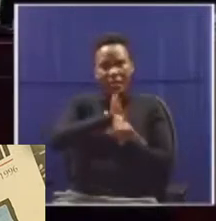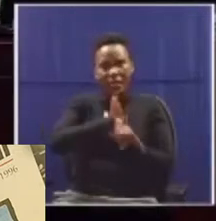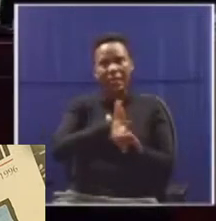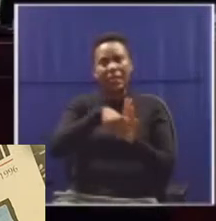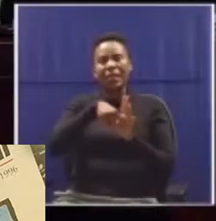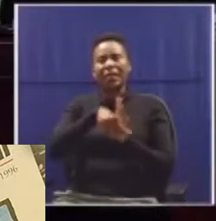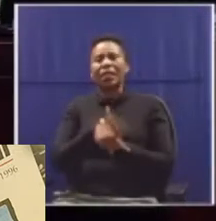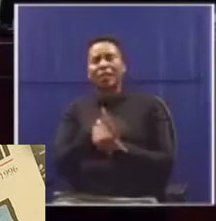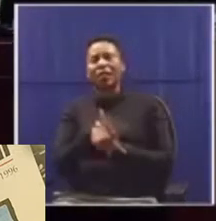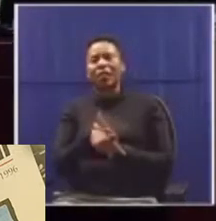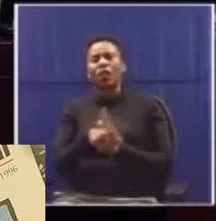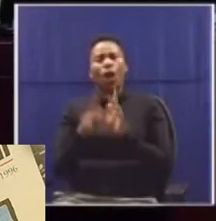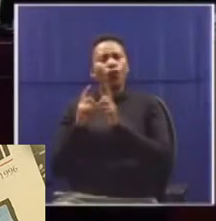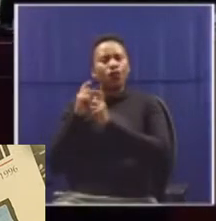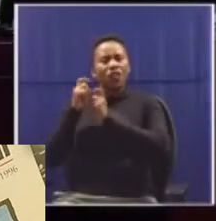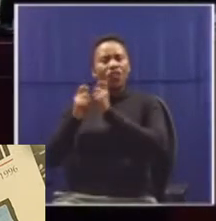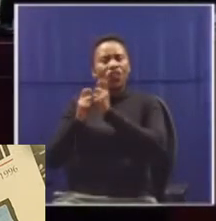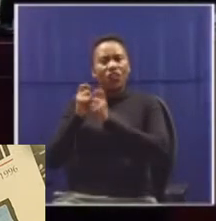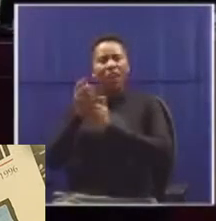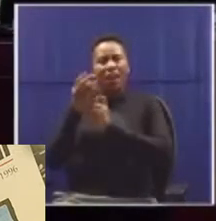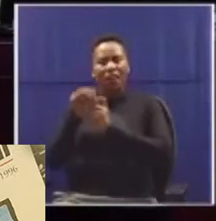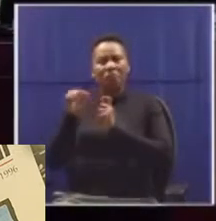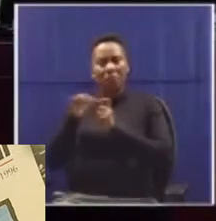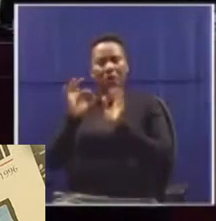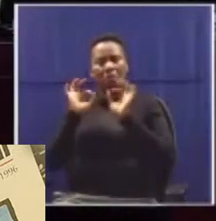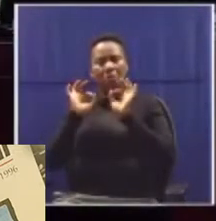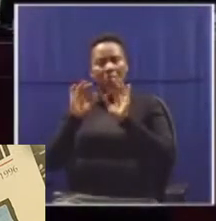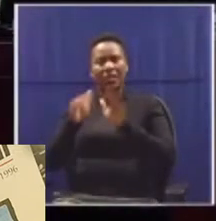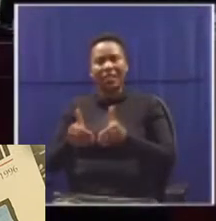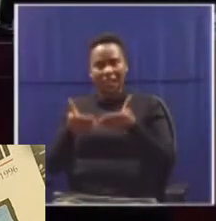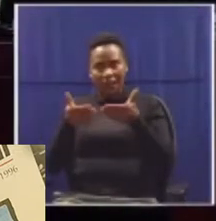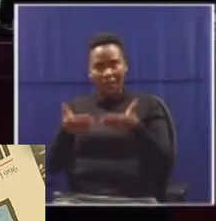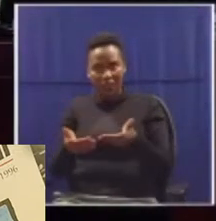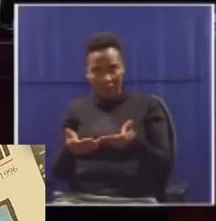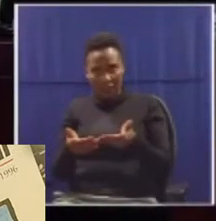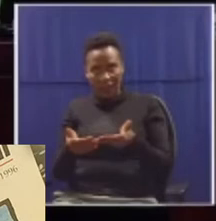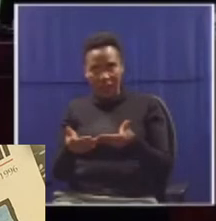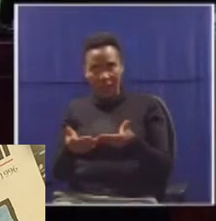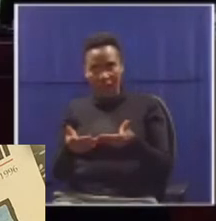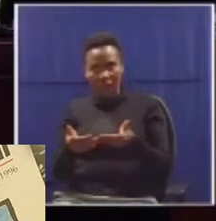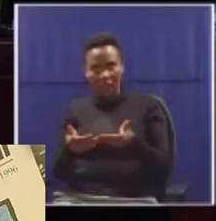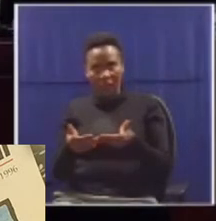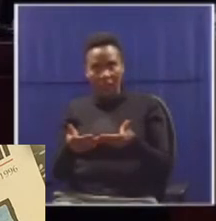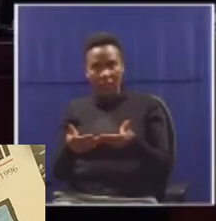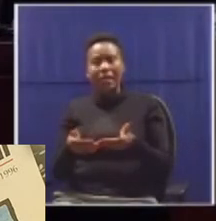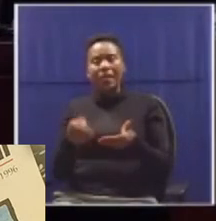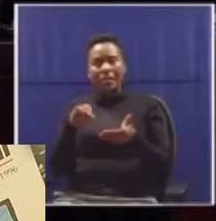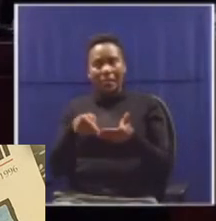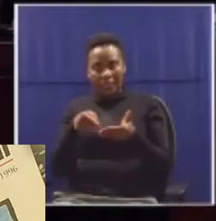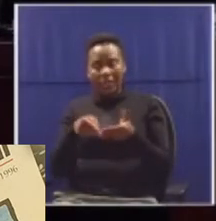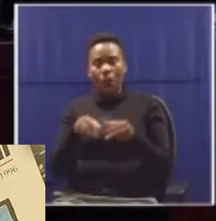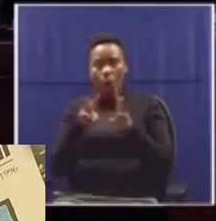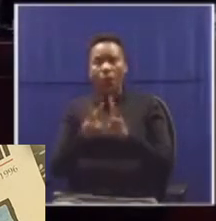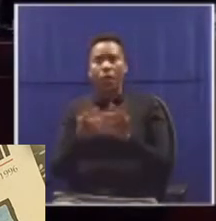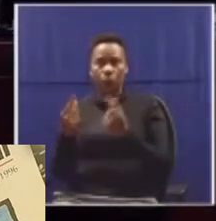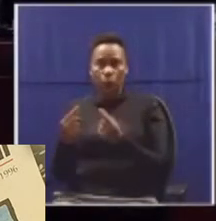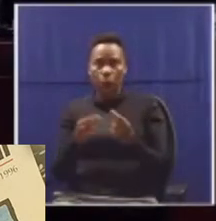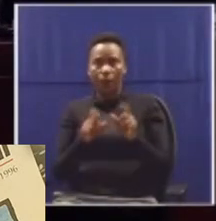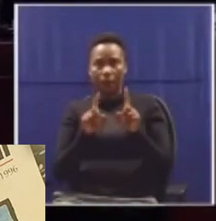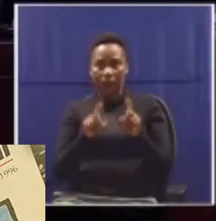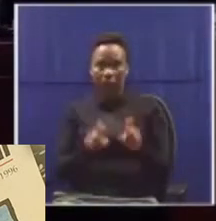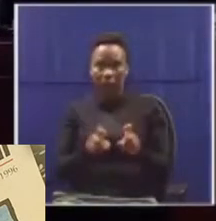in a tradition firstly of service it is and is supposed to be a